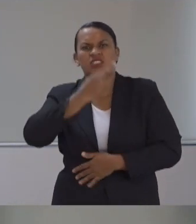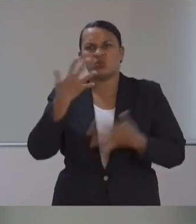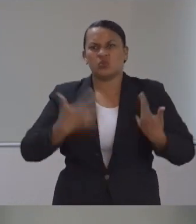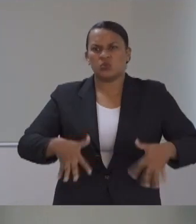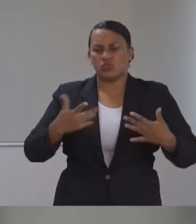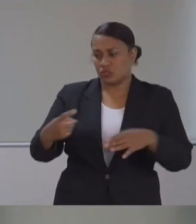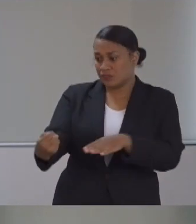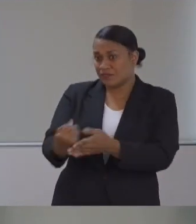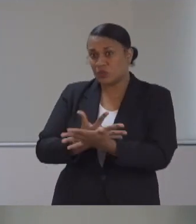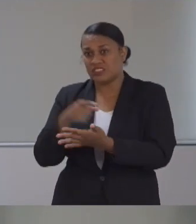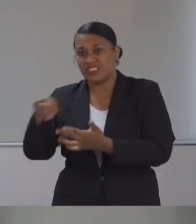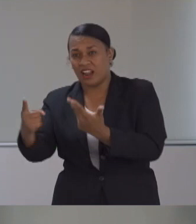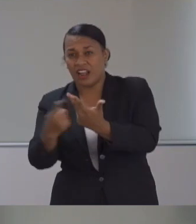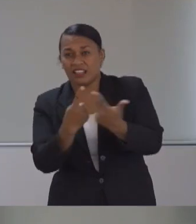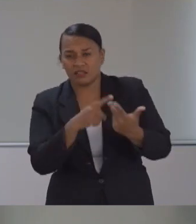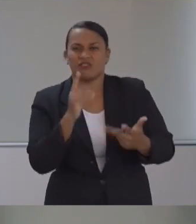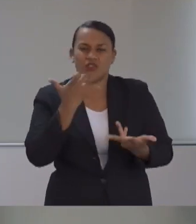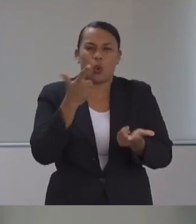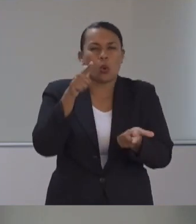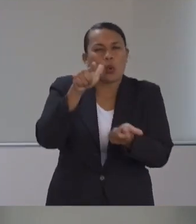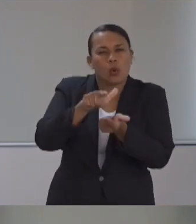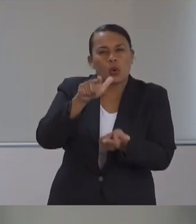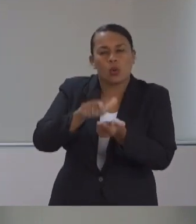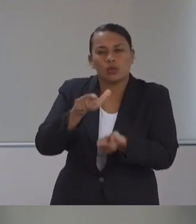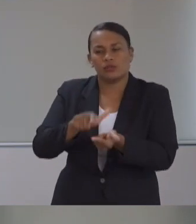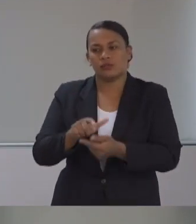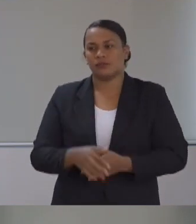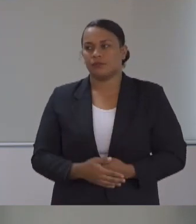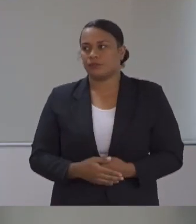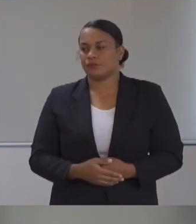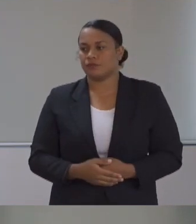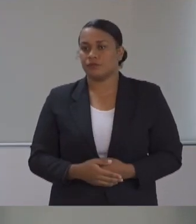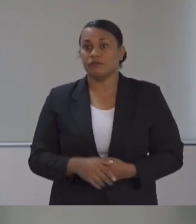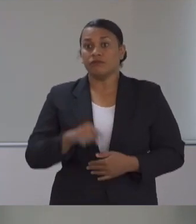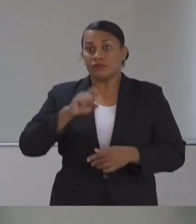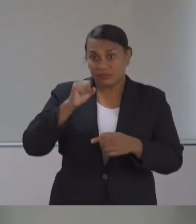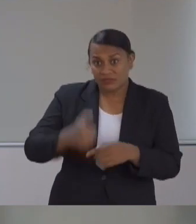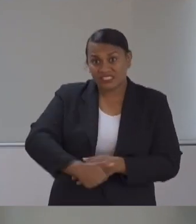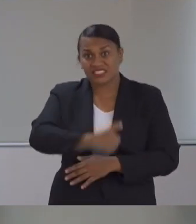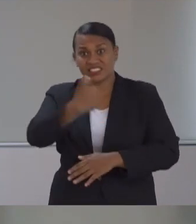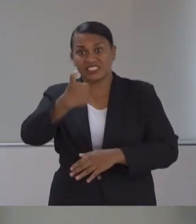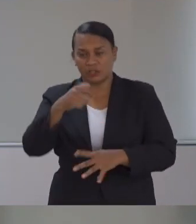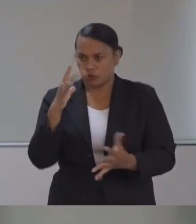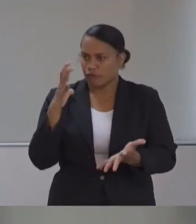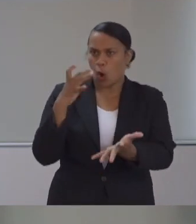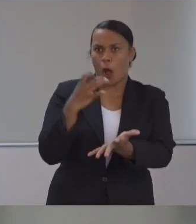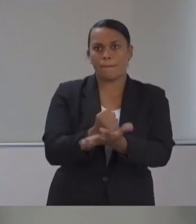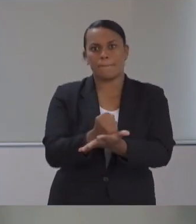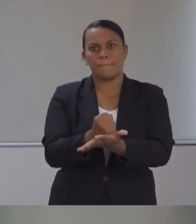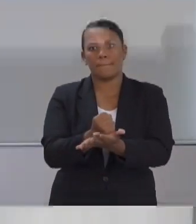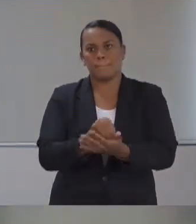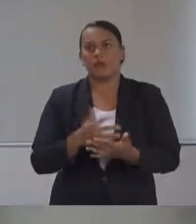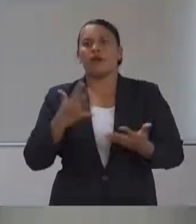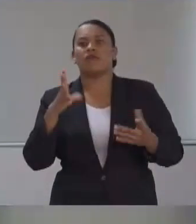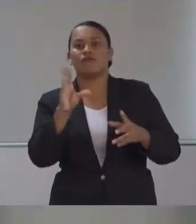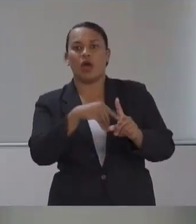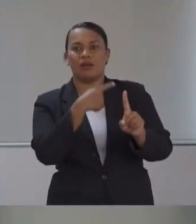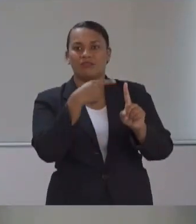is extremely low. This is the 6th confirmed case stemming from the gentleman in